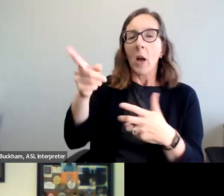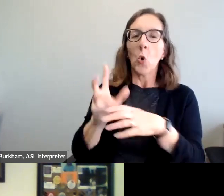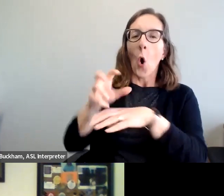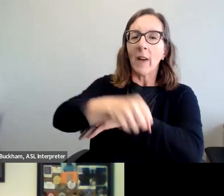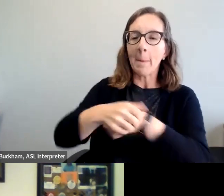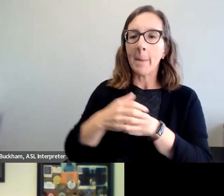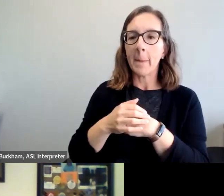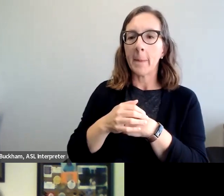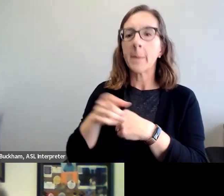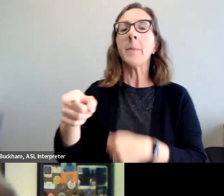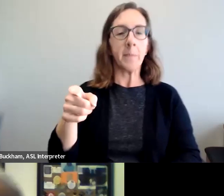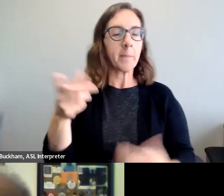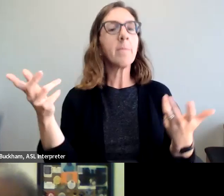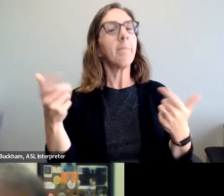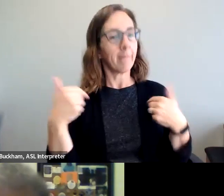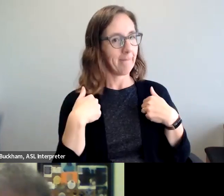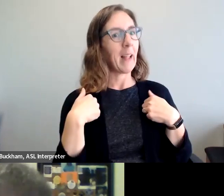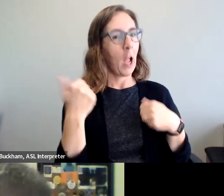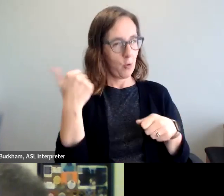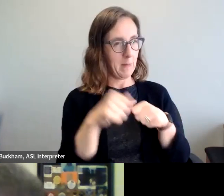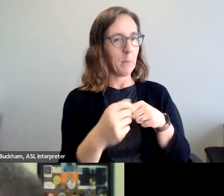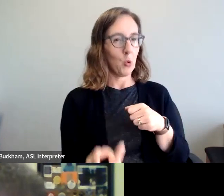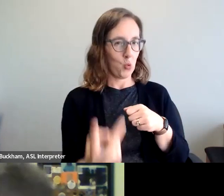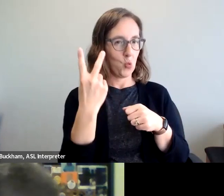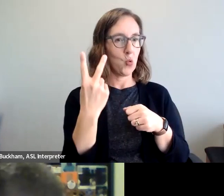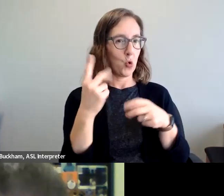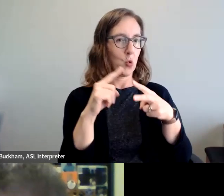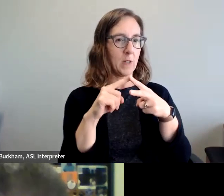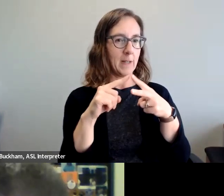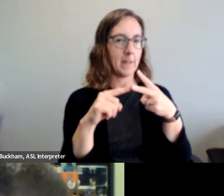Okay, I can remember two particular